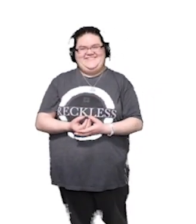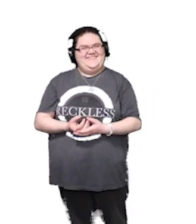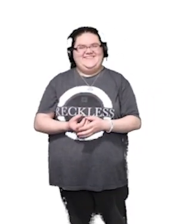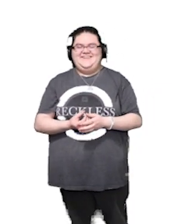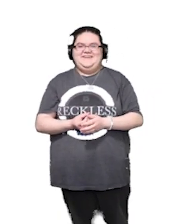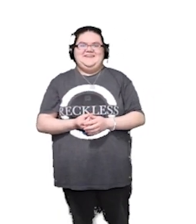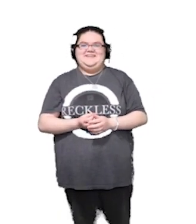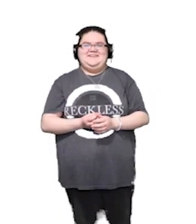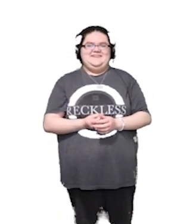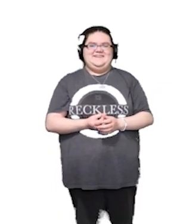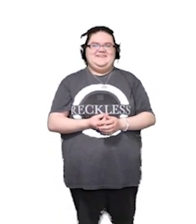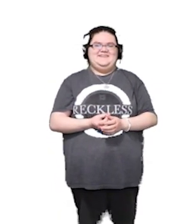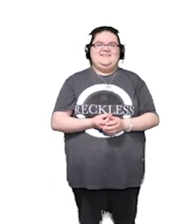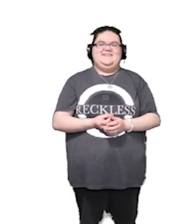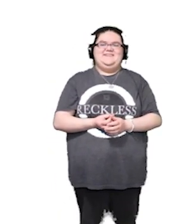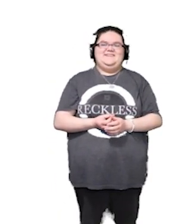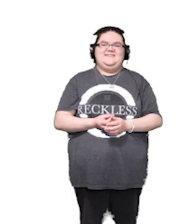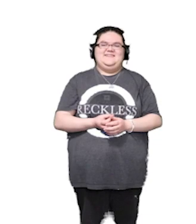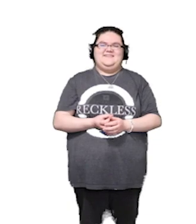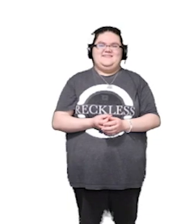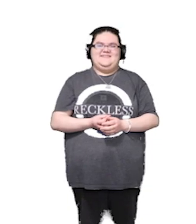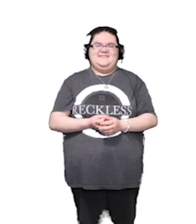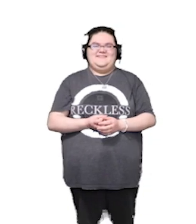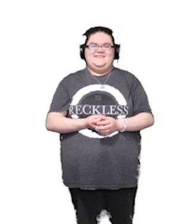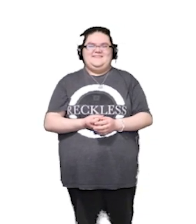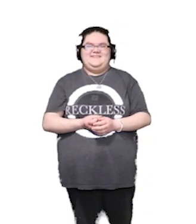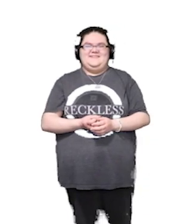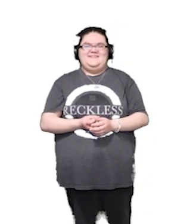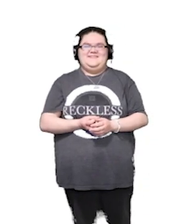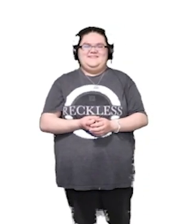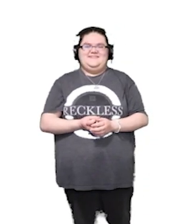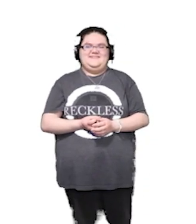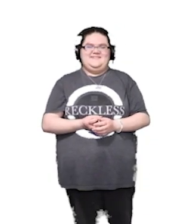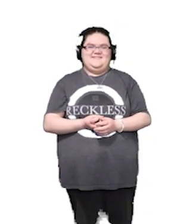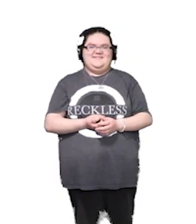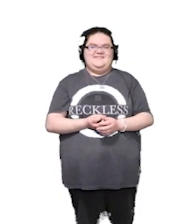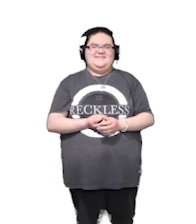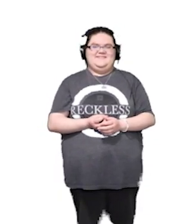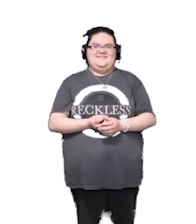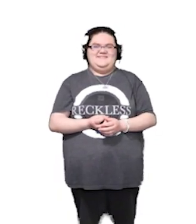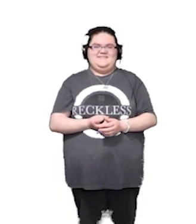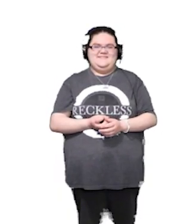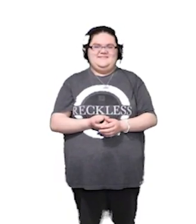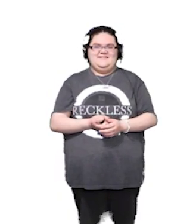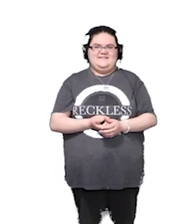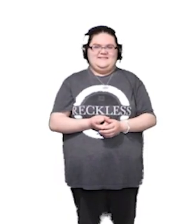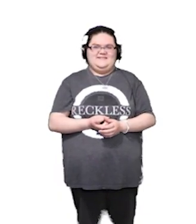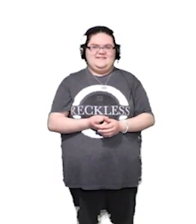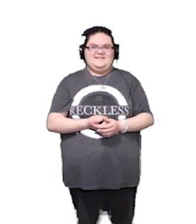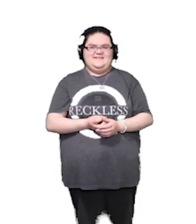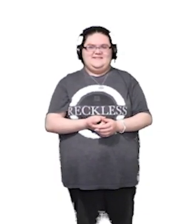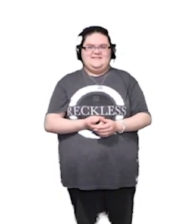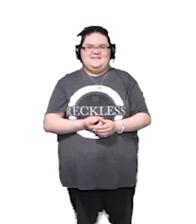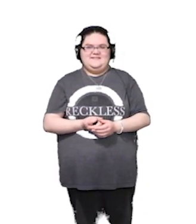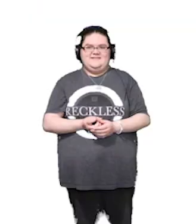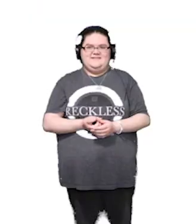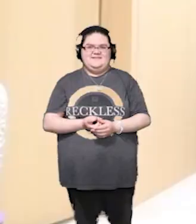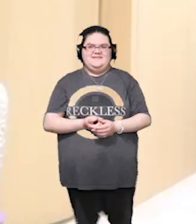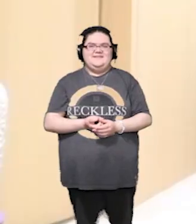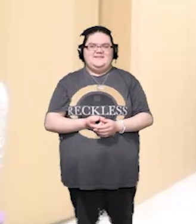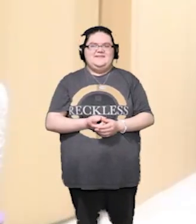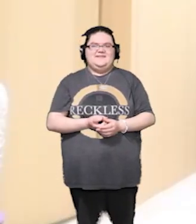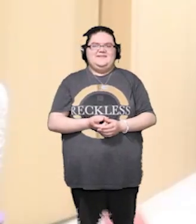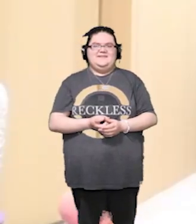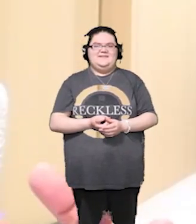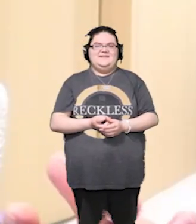That's what I said for global warming. Wait, let's let him finish. So when you think it's for global warming, what was you gonna say? No, as in you're not using like.